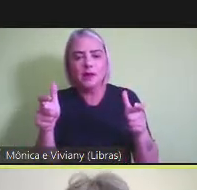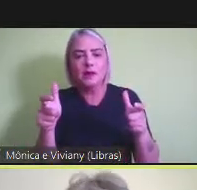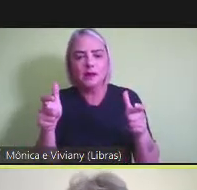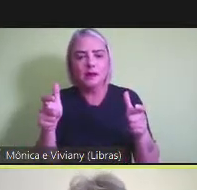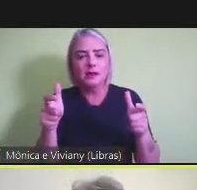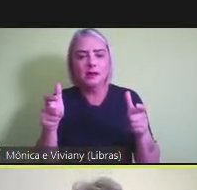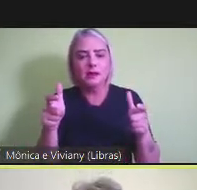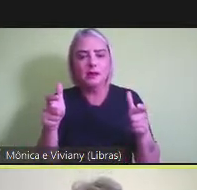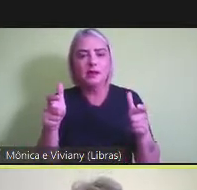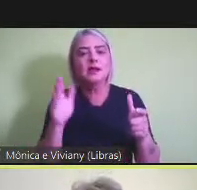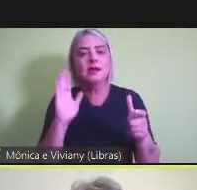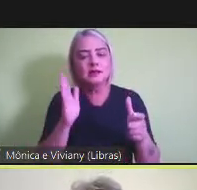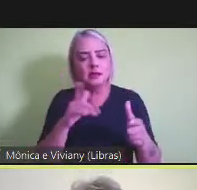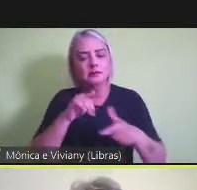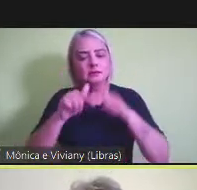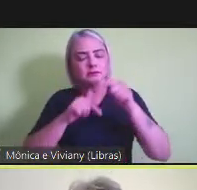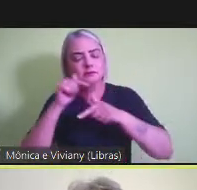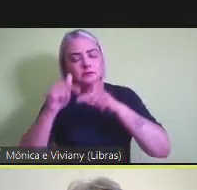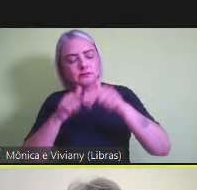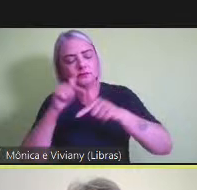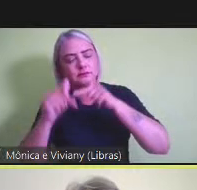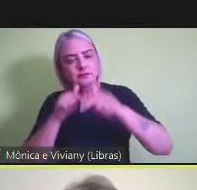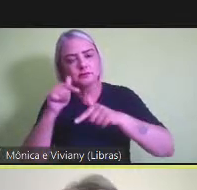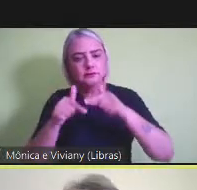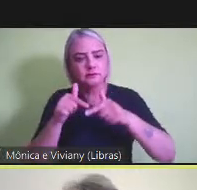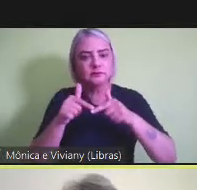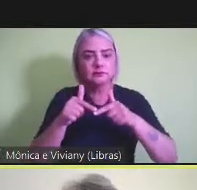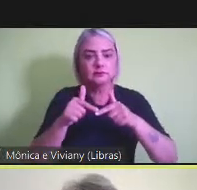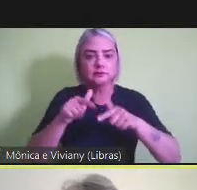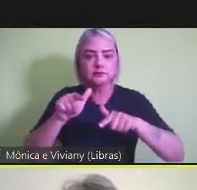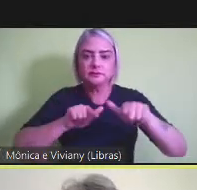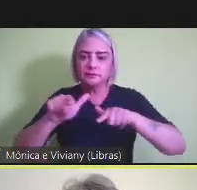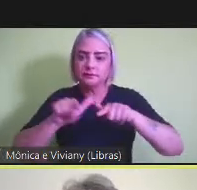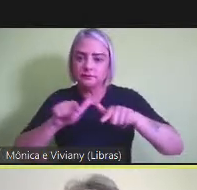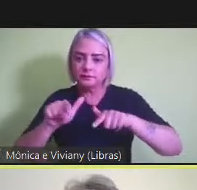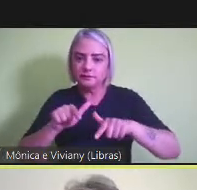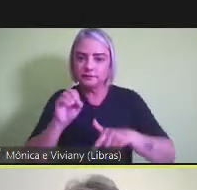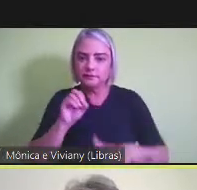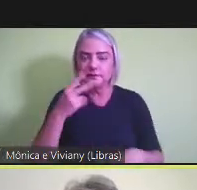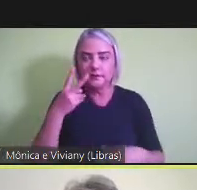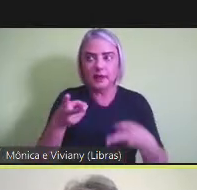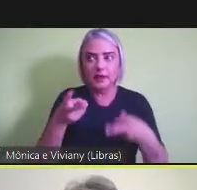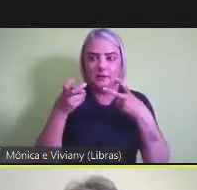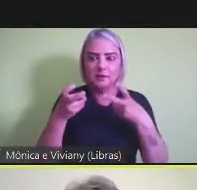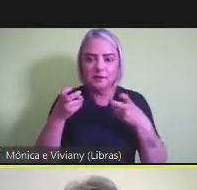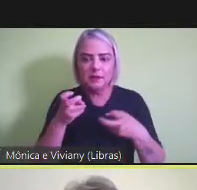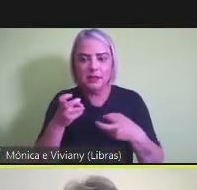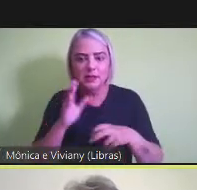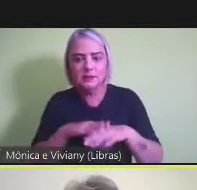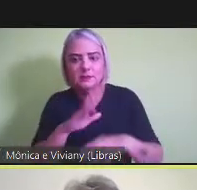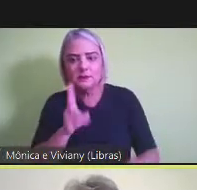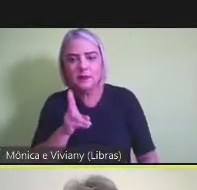that broadens this discussion, and we've been working with that. And this work,